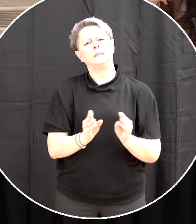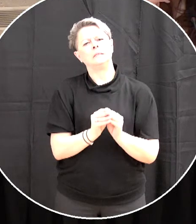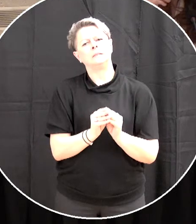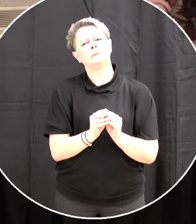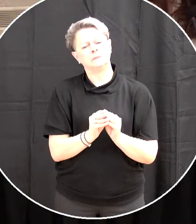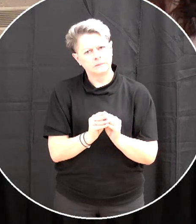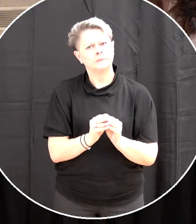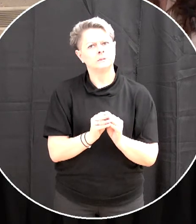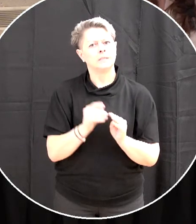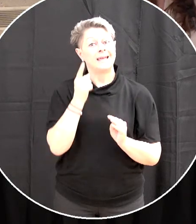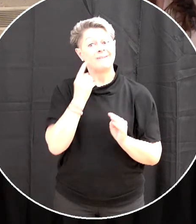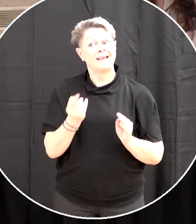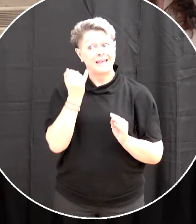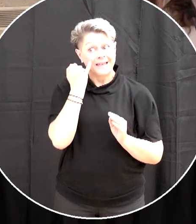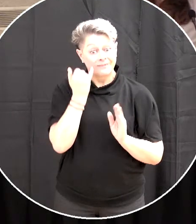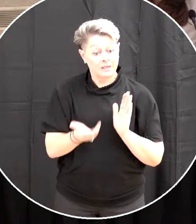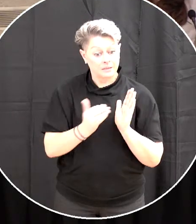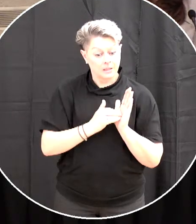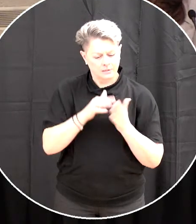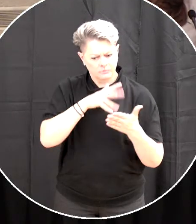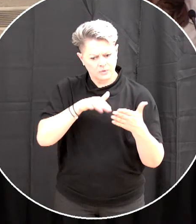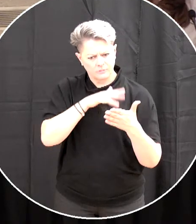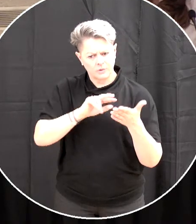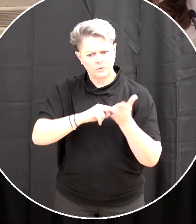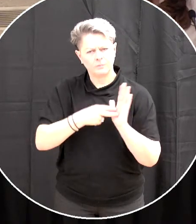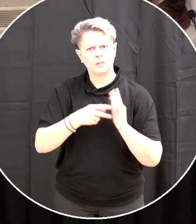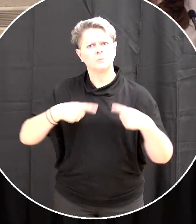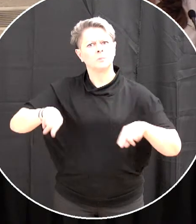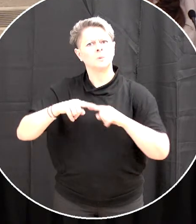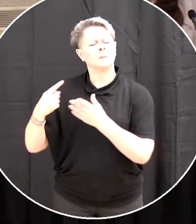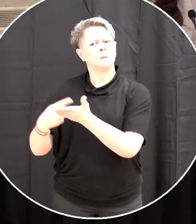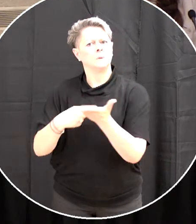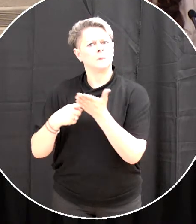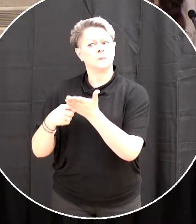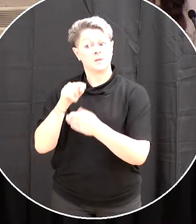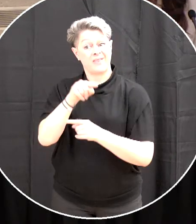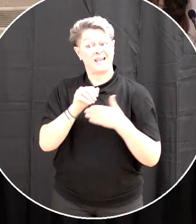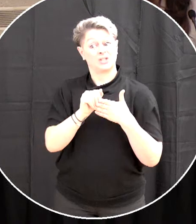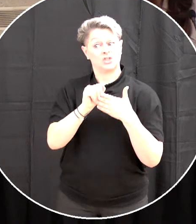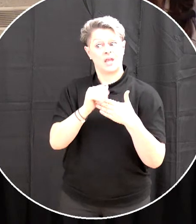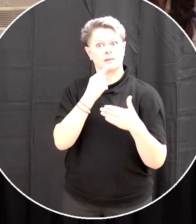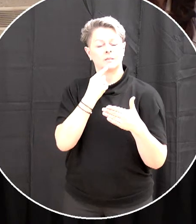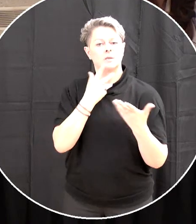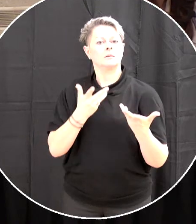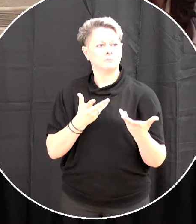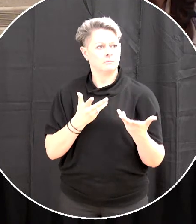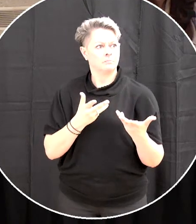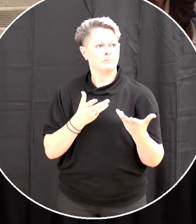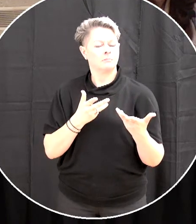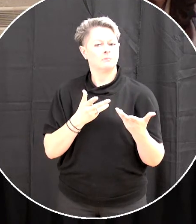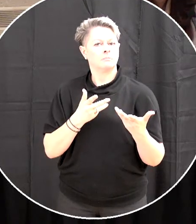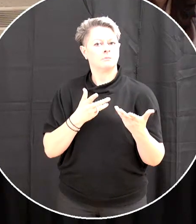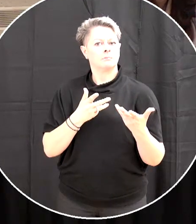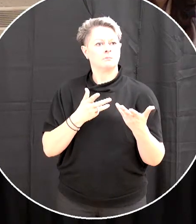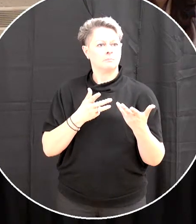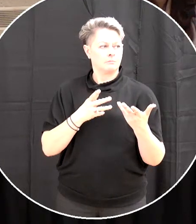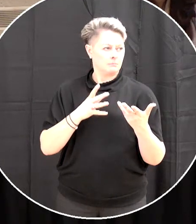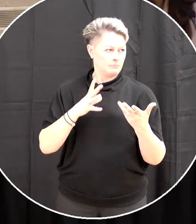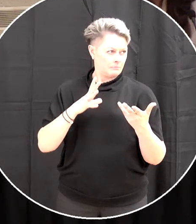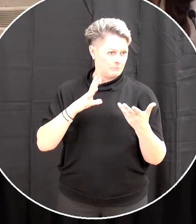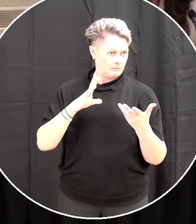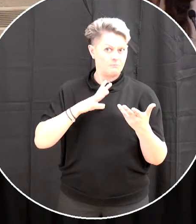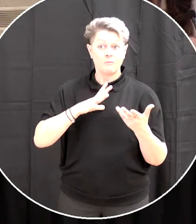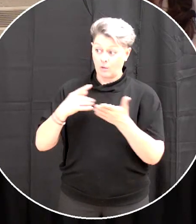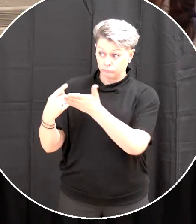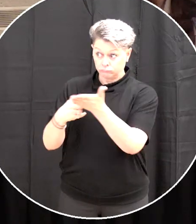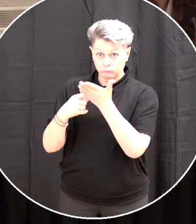we go back and review, we had the discussion, and I think that the chair of the committee at the time offered to break to draft the motion to bring to the